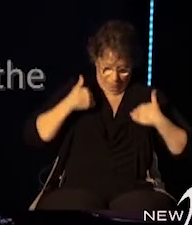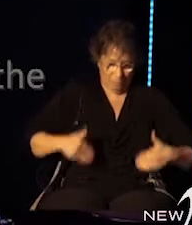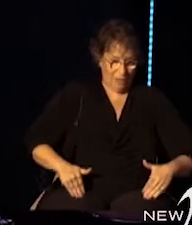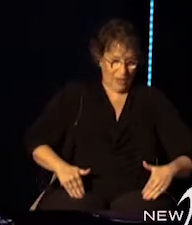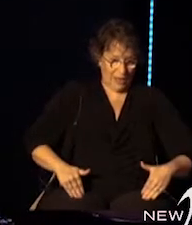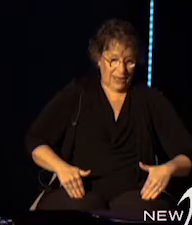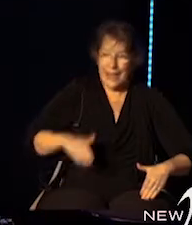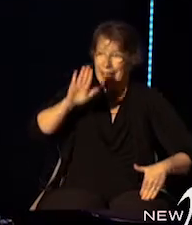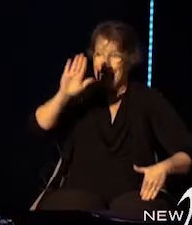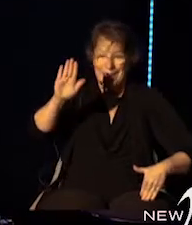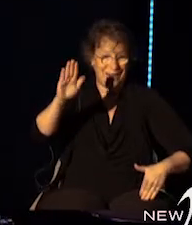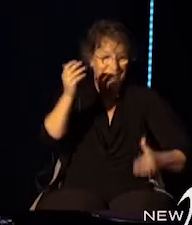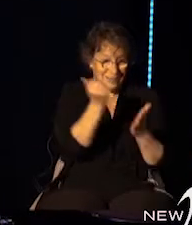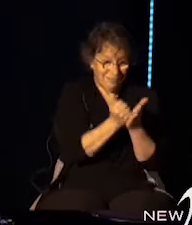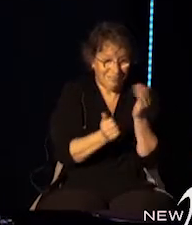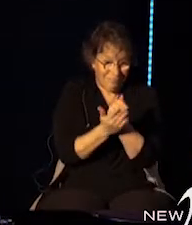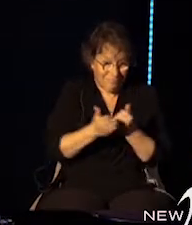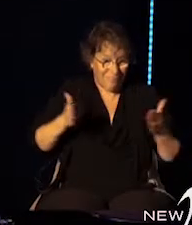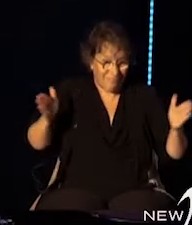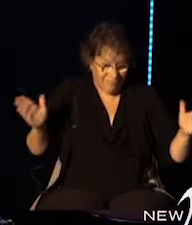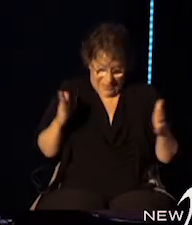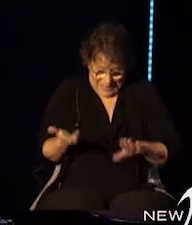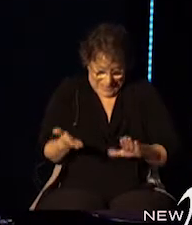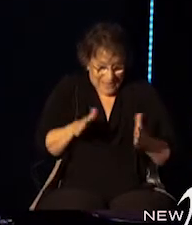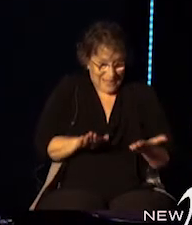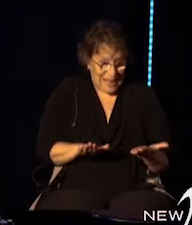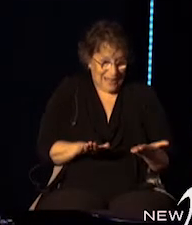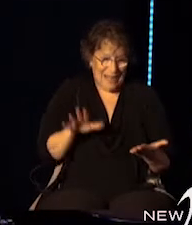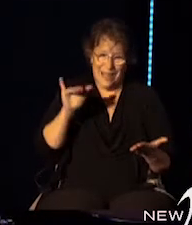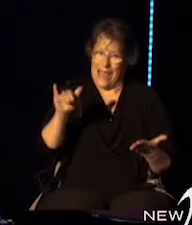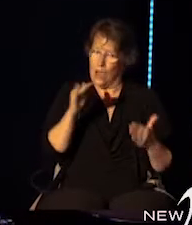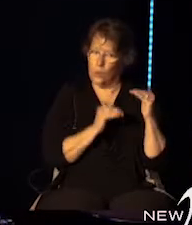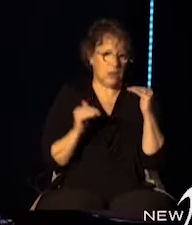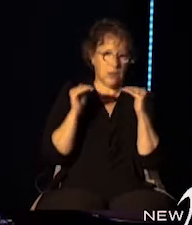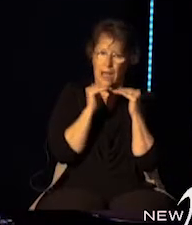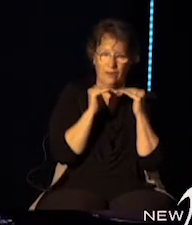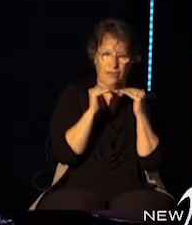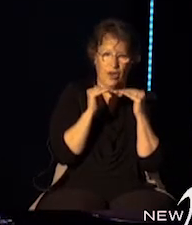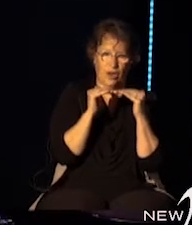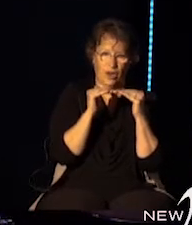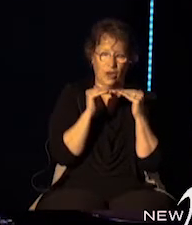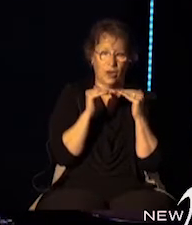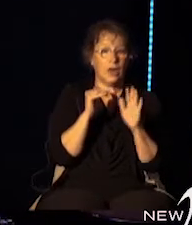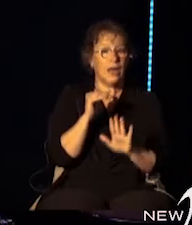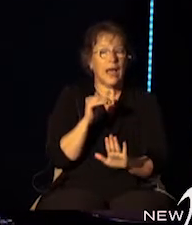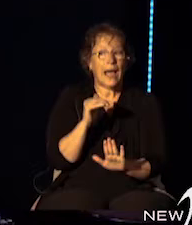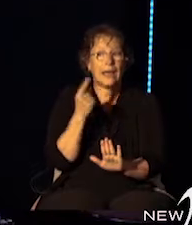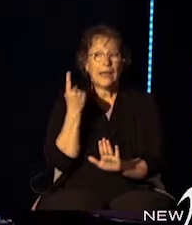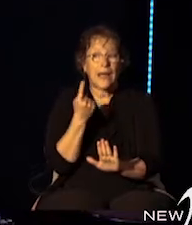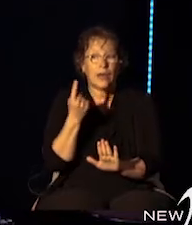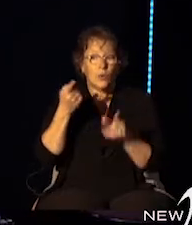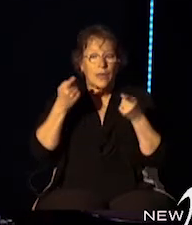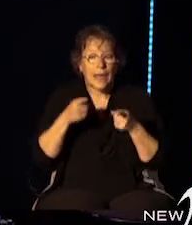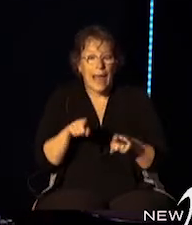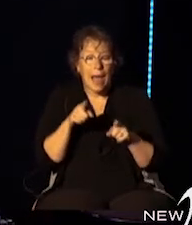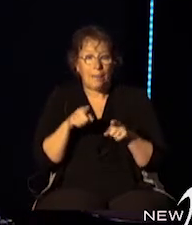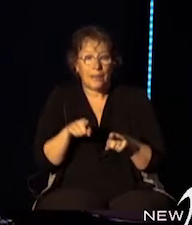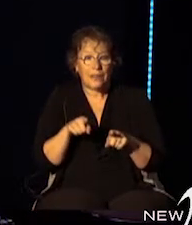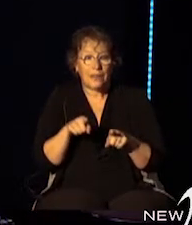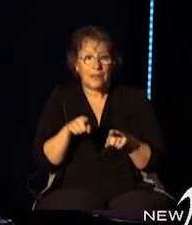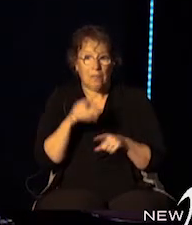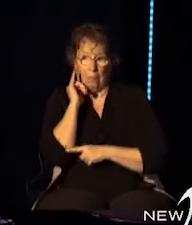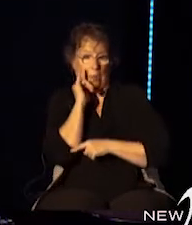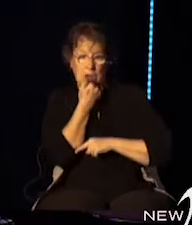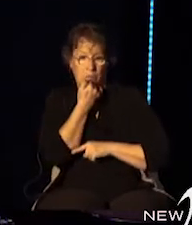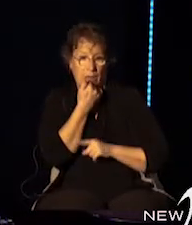ever happened. And the crucifixion didn't just happen to Jesus. He allowed it